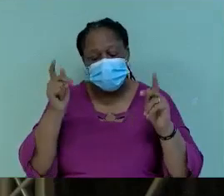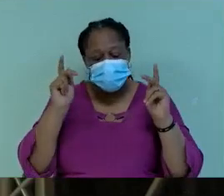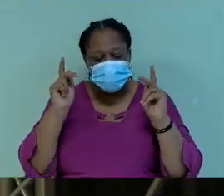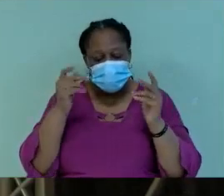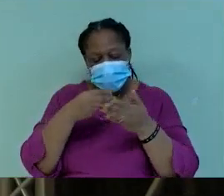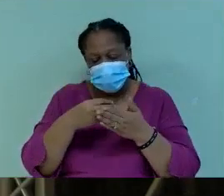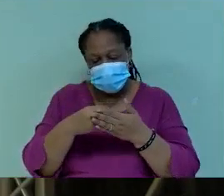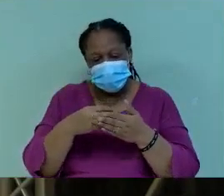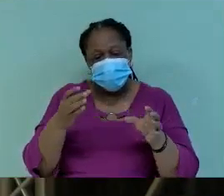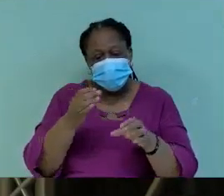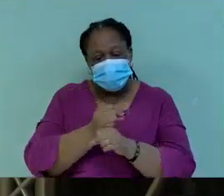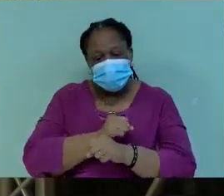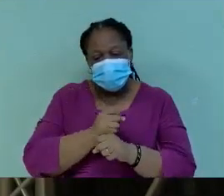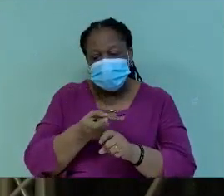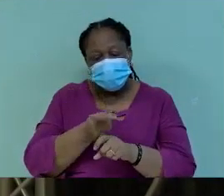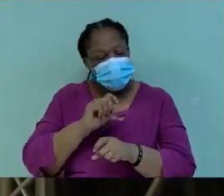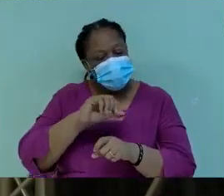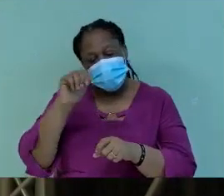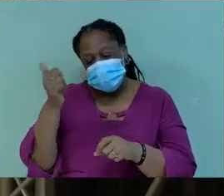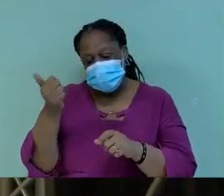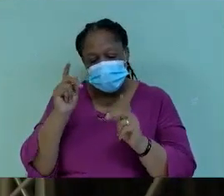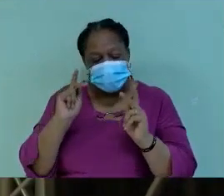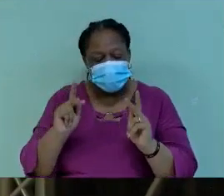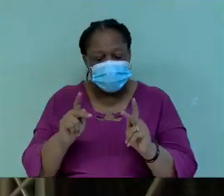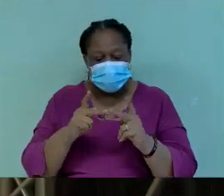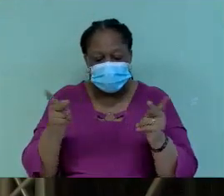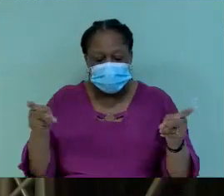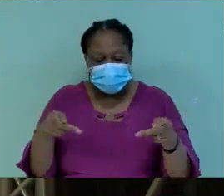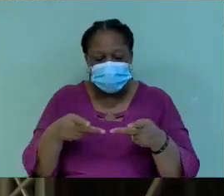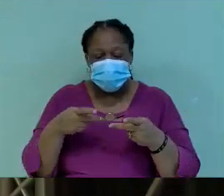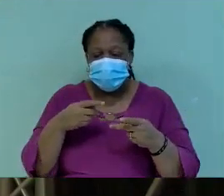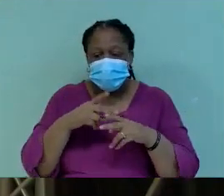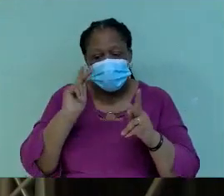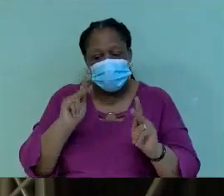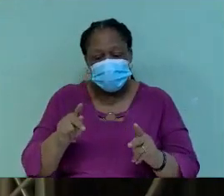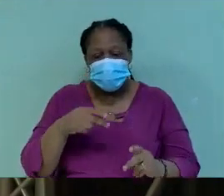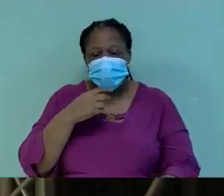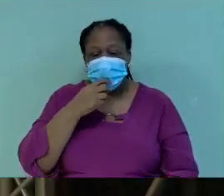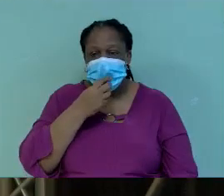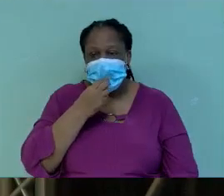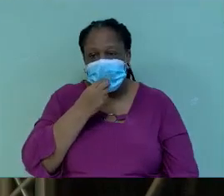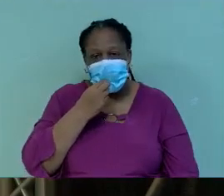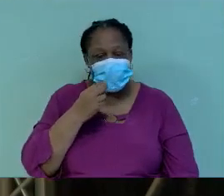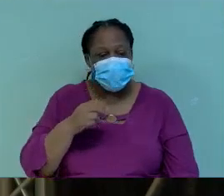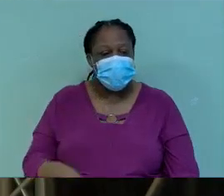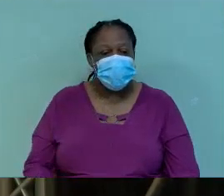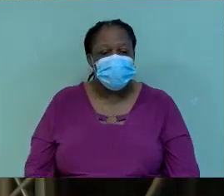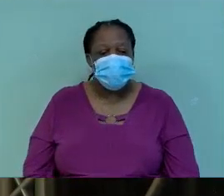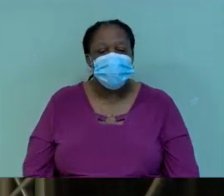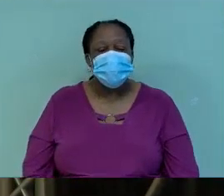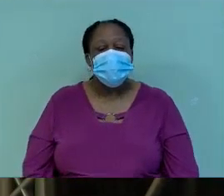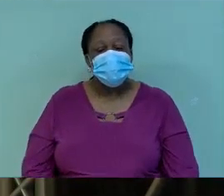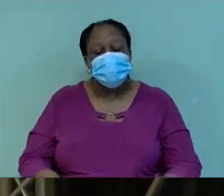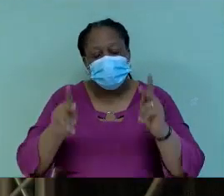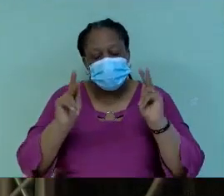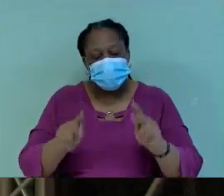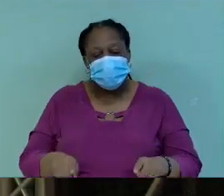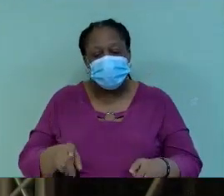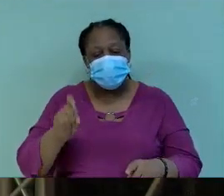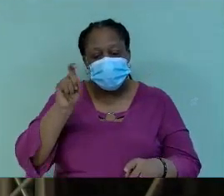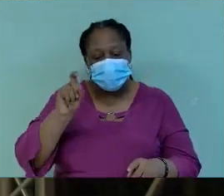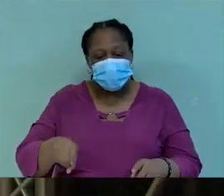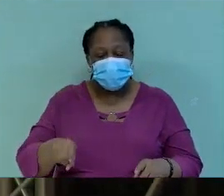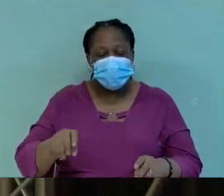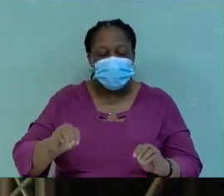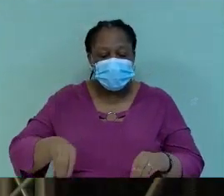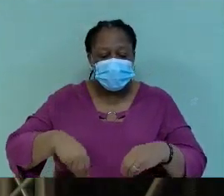Verification done via Social Services St. Kitts and Nevis Department. 3, Individuals must be able to provide documentation